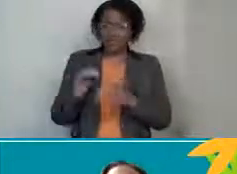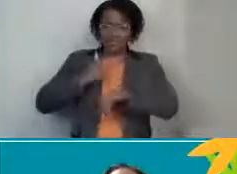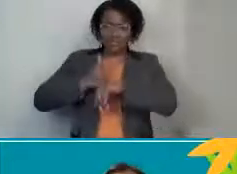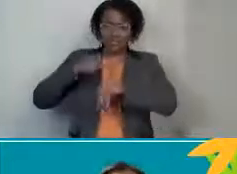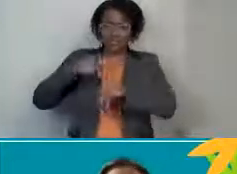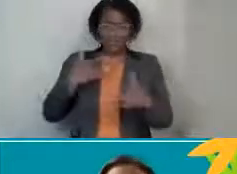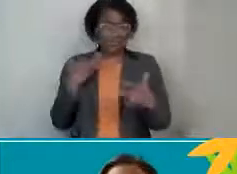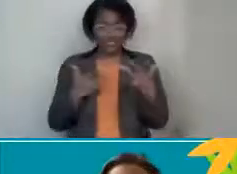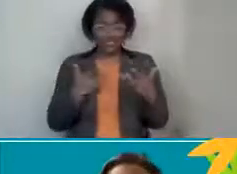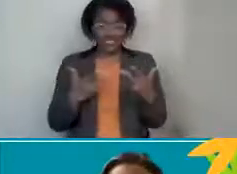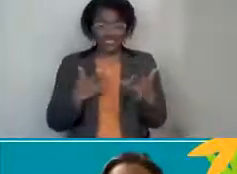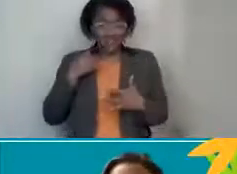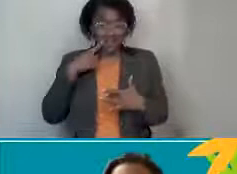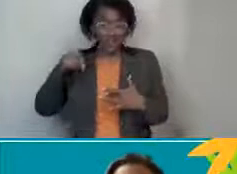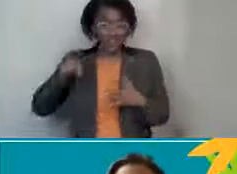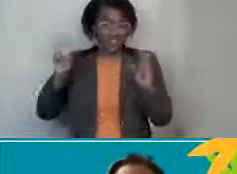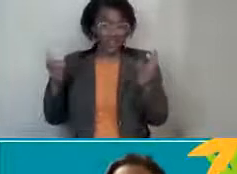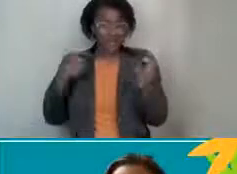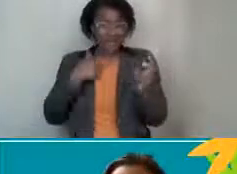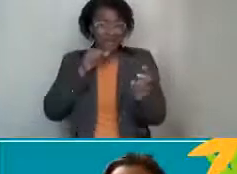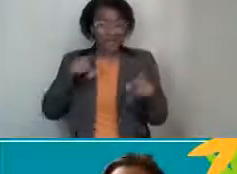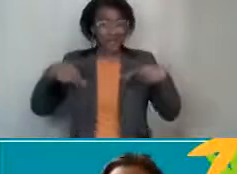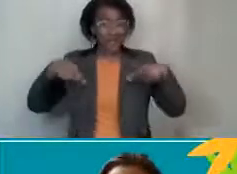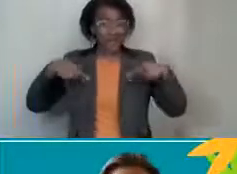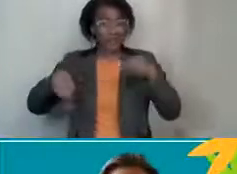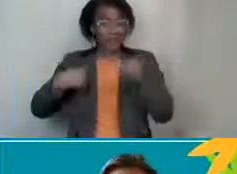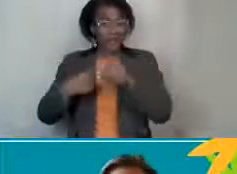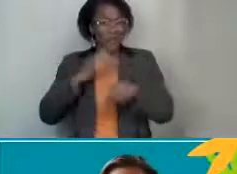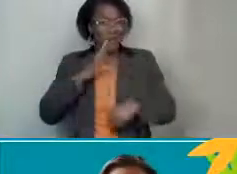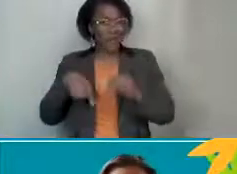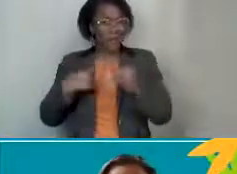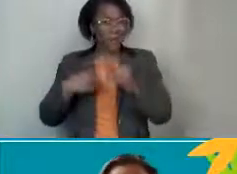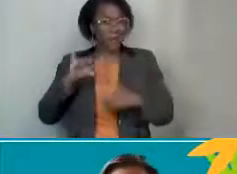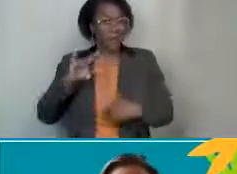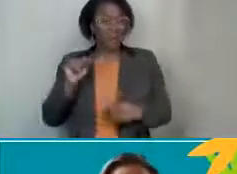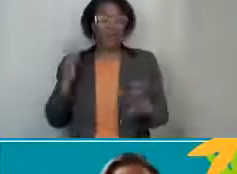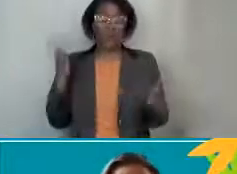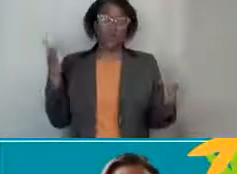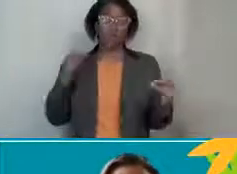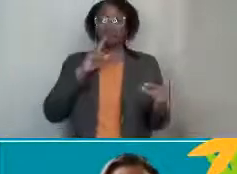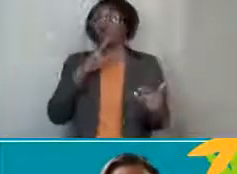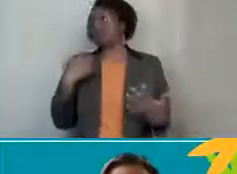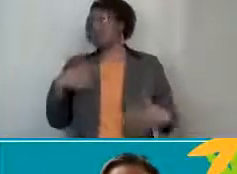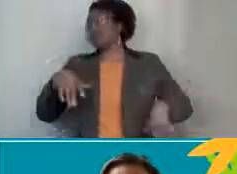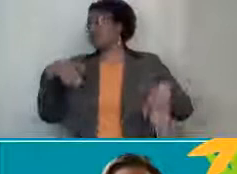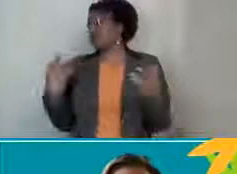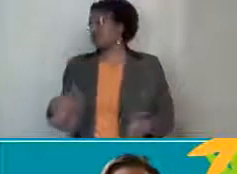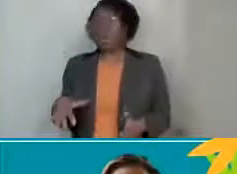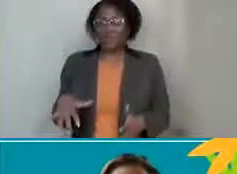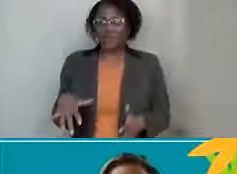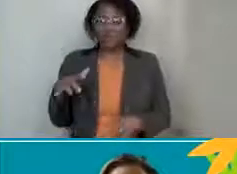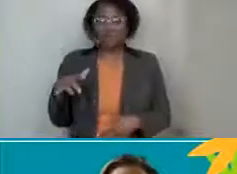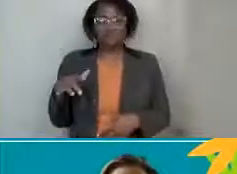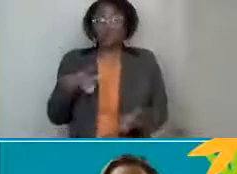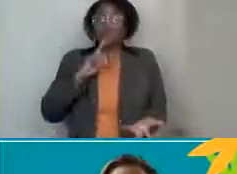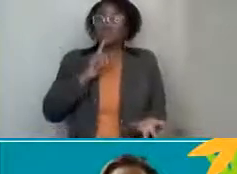excited for this topic that I'm not even nervous about talking about it, because it's just such rich, it's